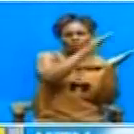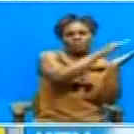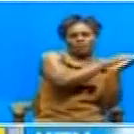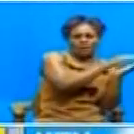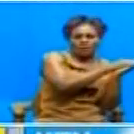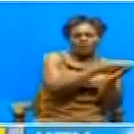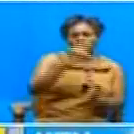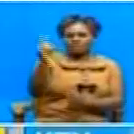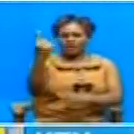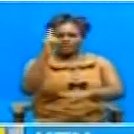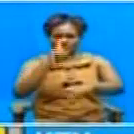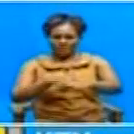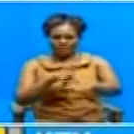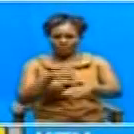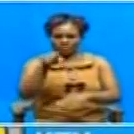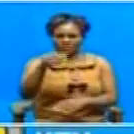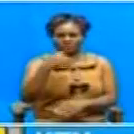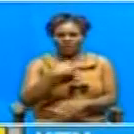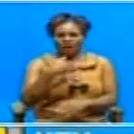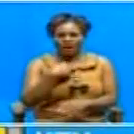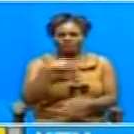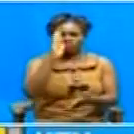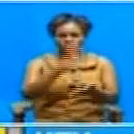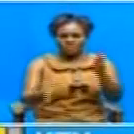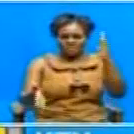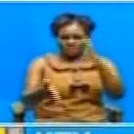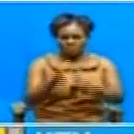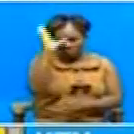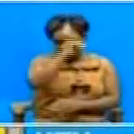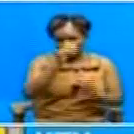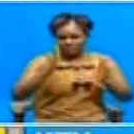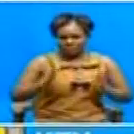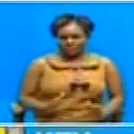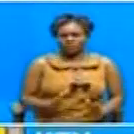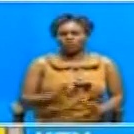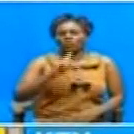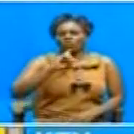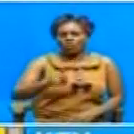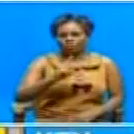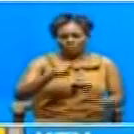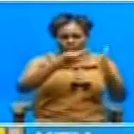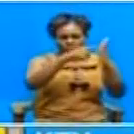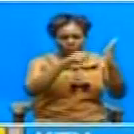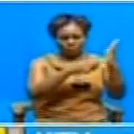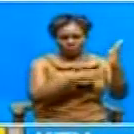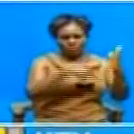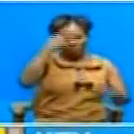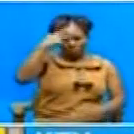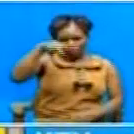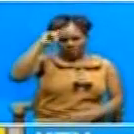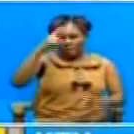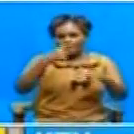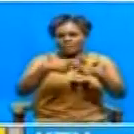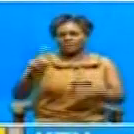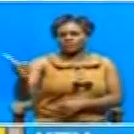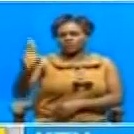was the first time there appeared to be a power vacuum at the bank charged with dictating monetary policy. But the